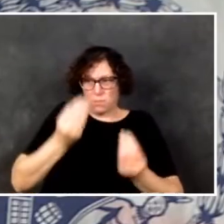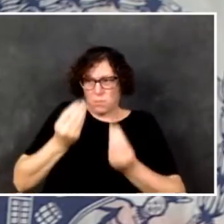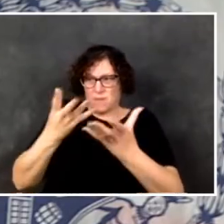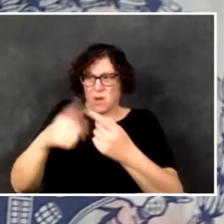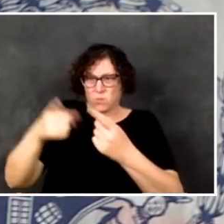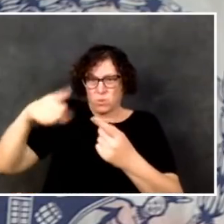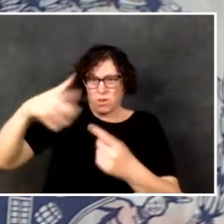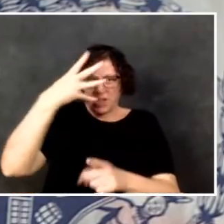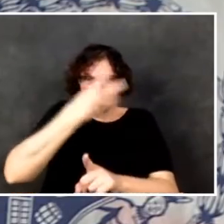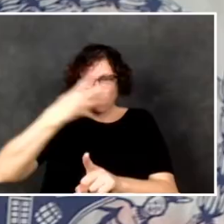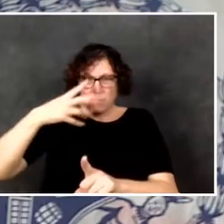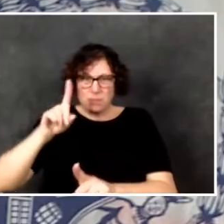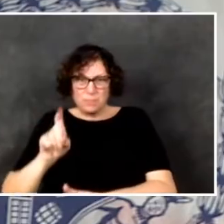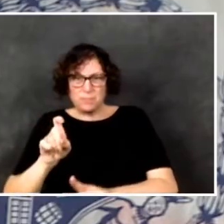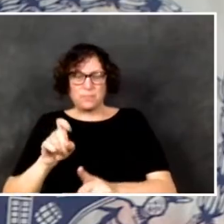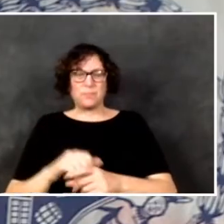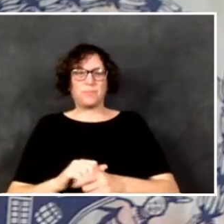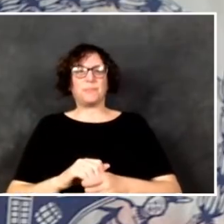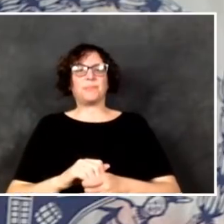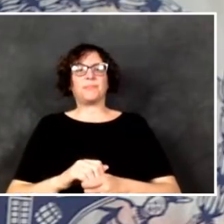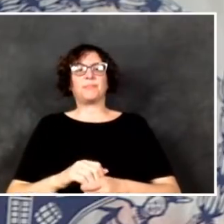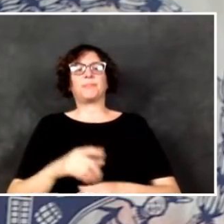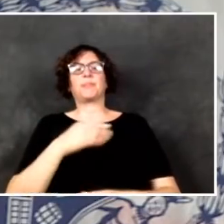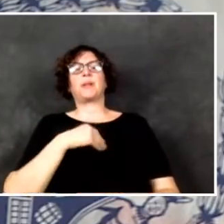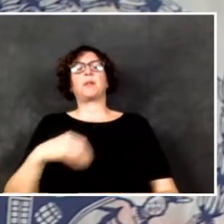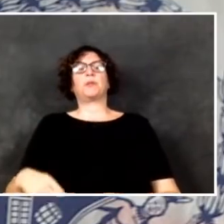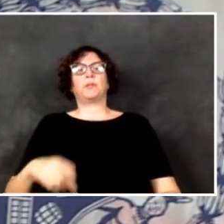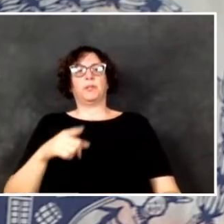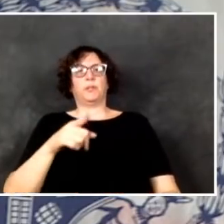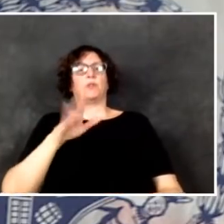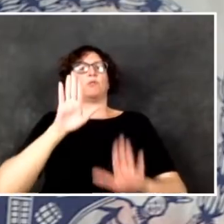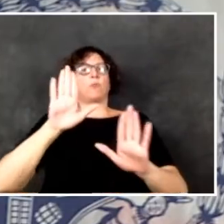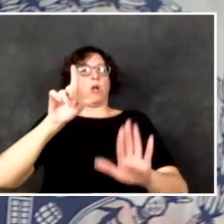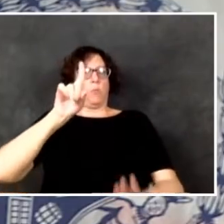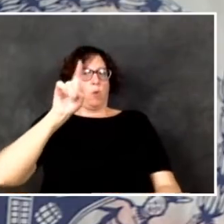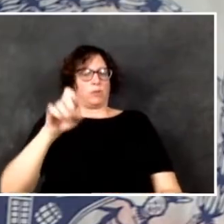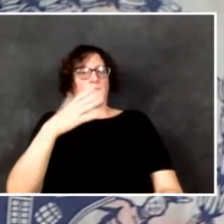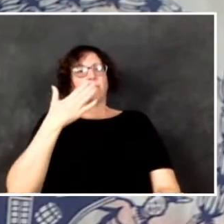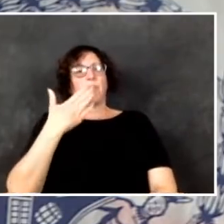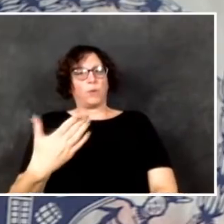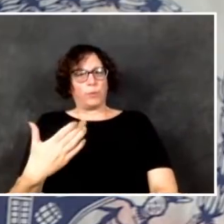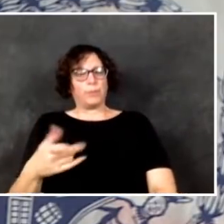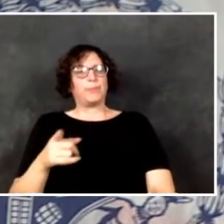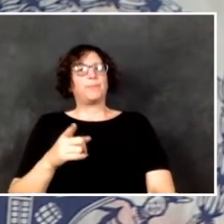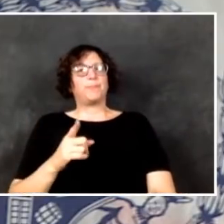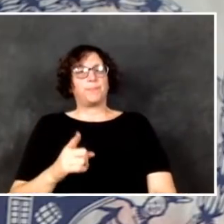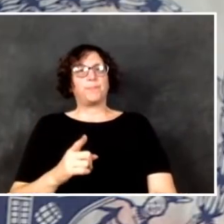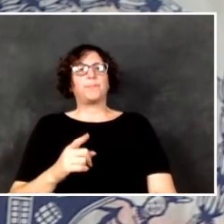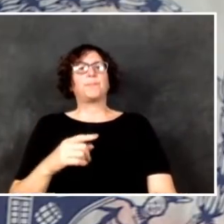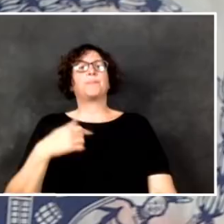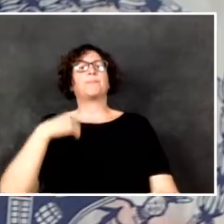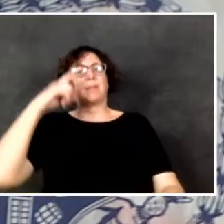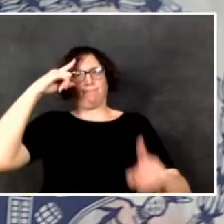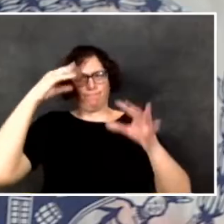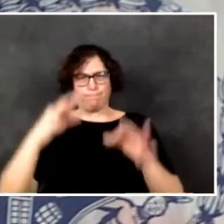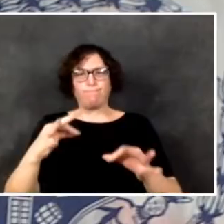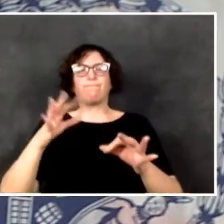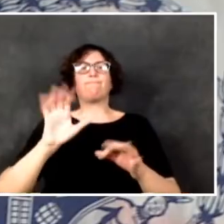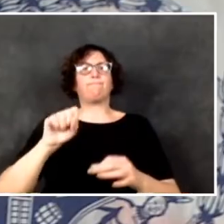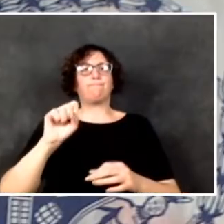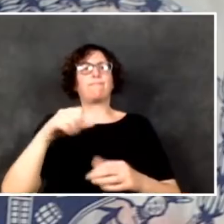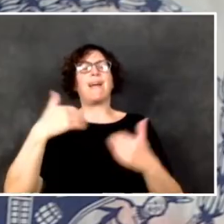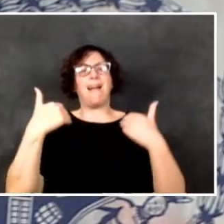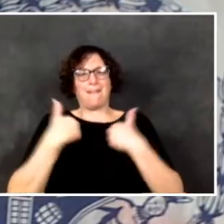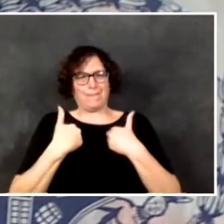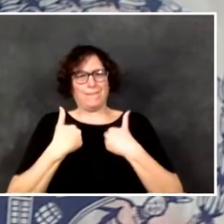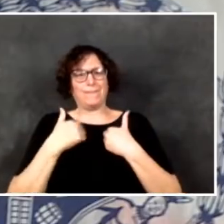New York? Absolutely. Abu, it's a great question. Thank you for it. Look, there are hundreds of thousands of people. Let's